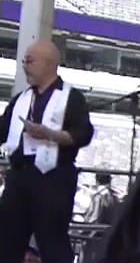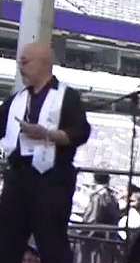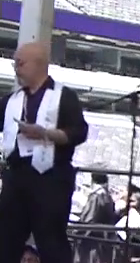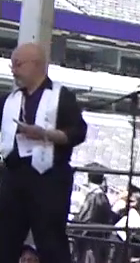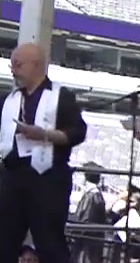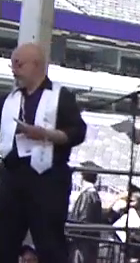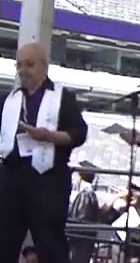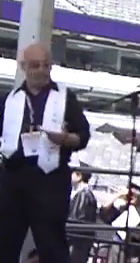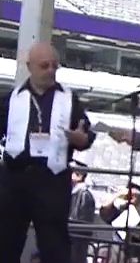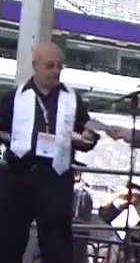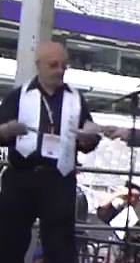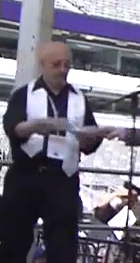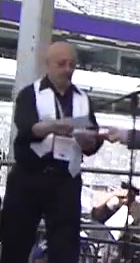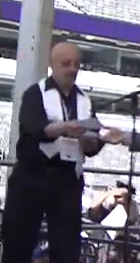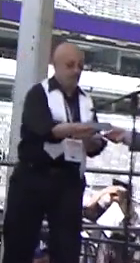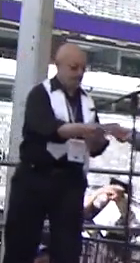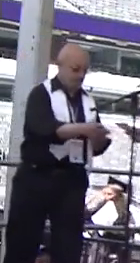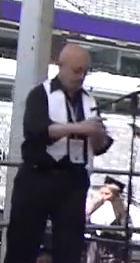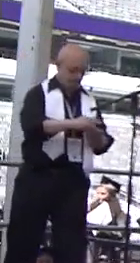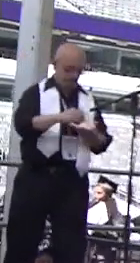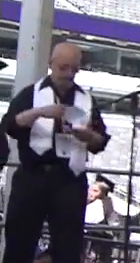Violet Renke.